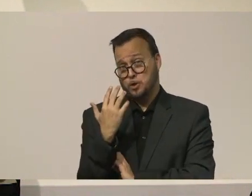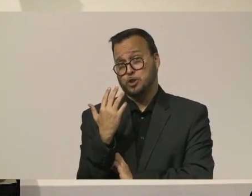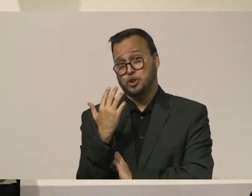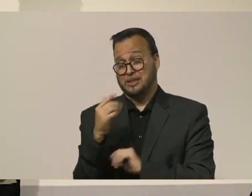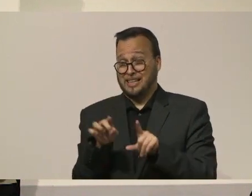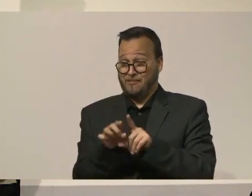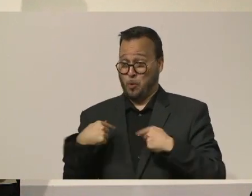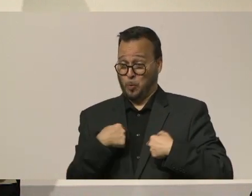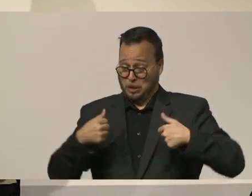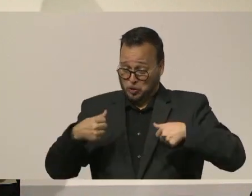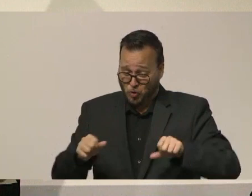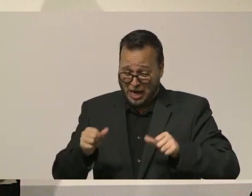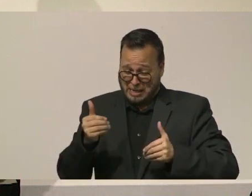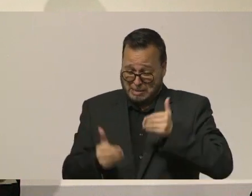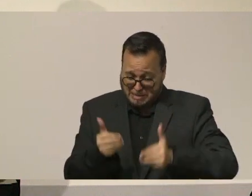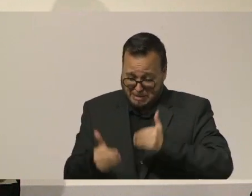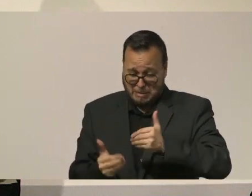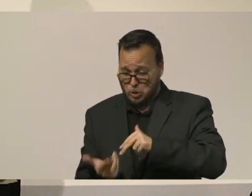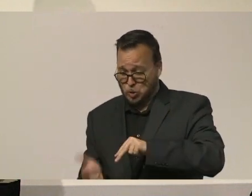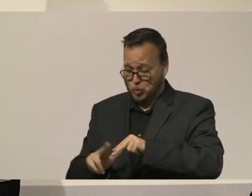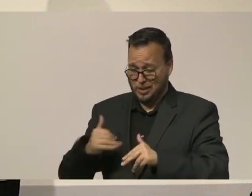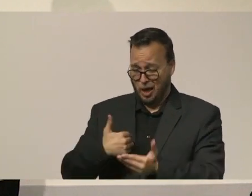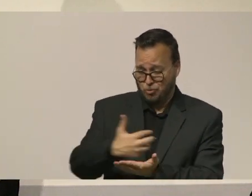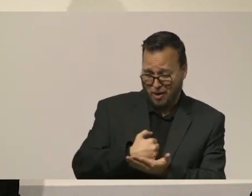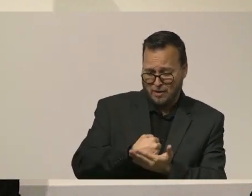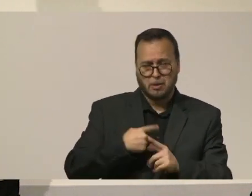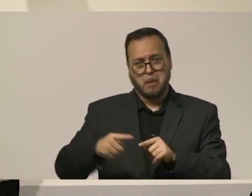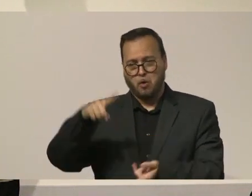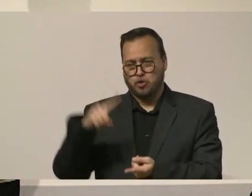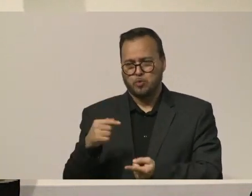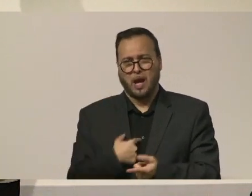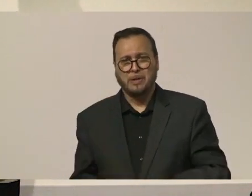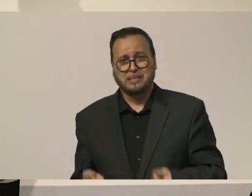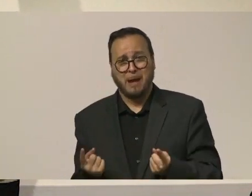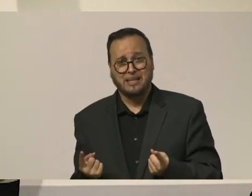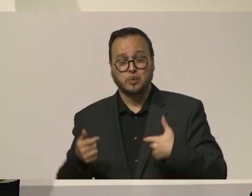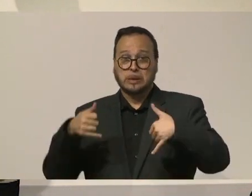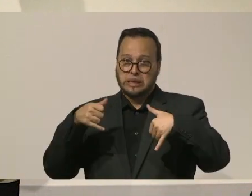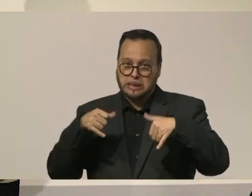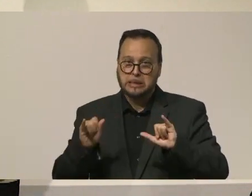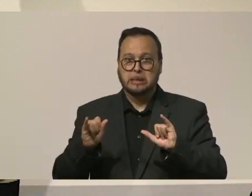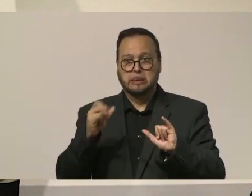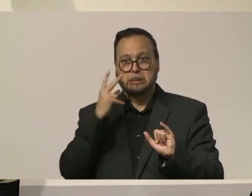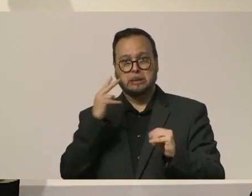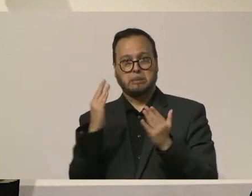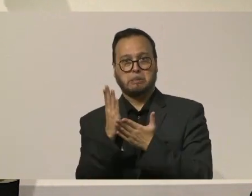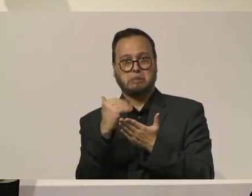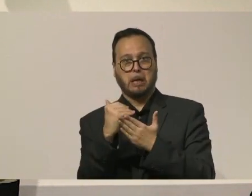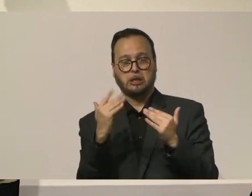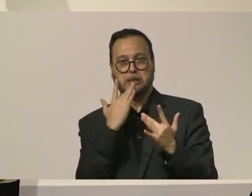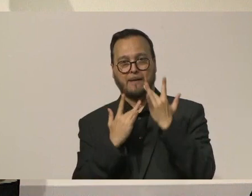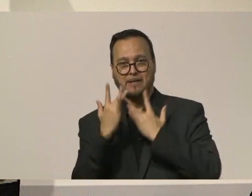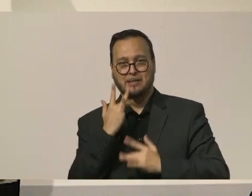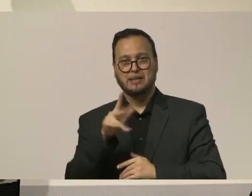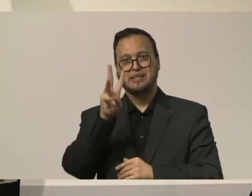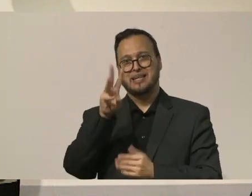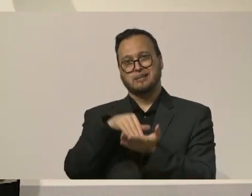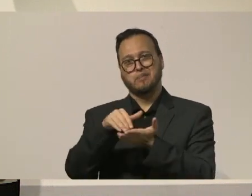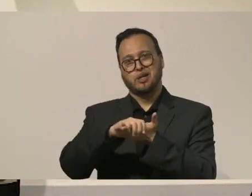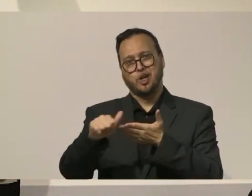to increase our revenue and reduce our expenses, we're still facing a projected deficit of $6 million for this